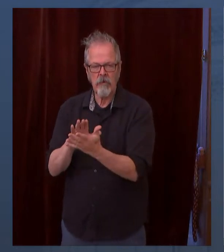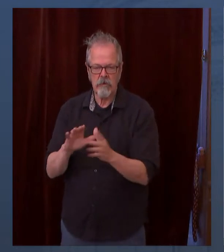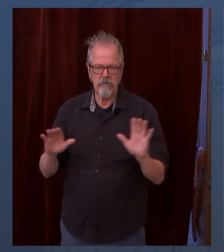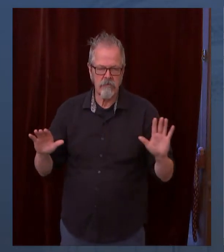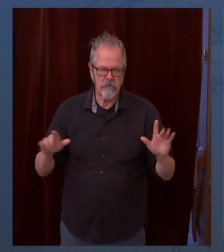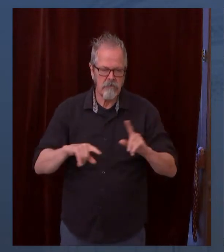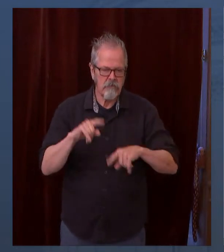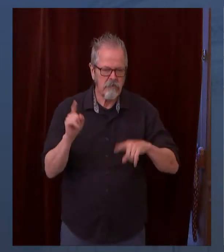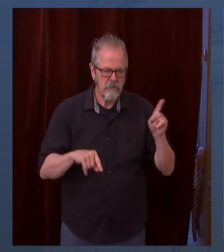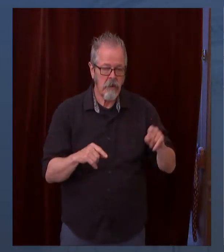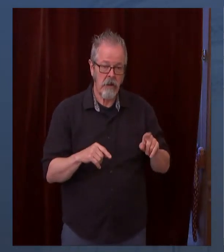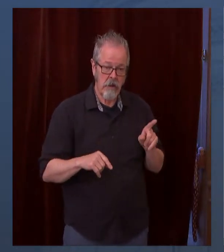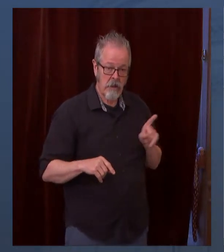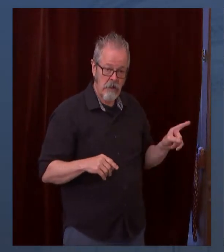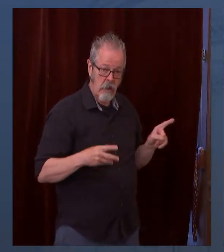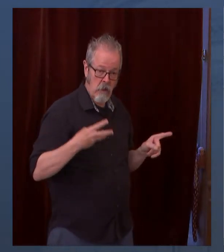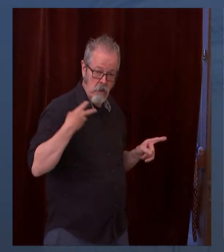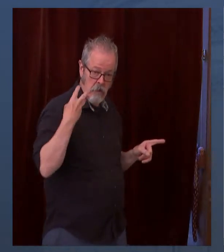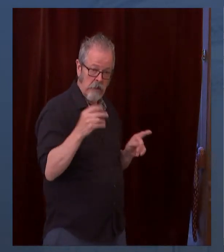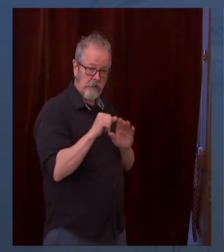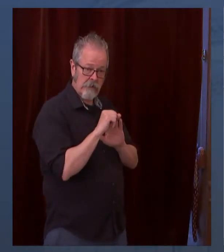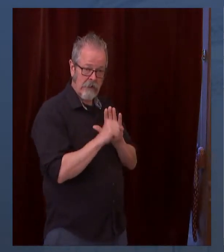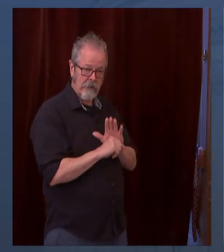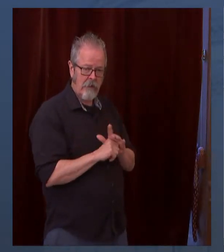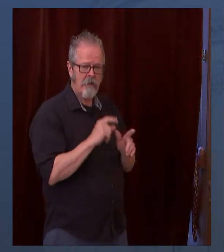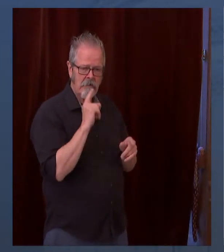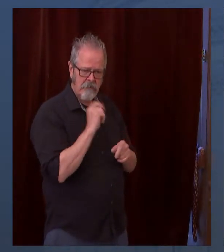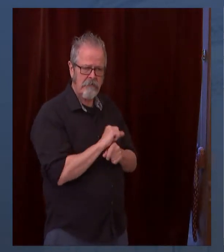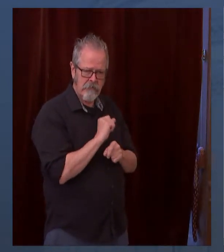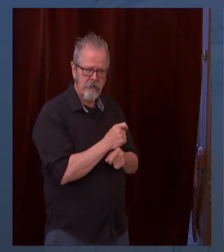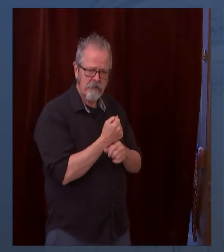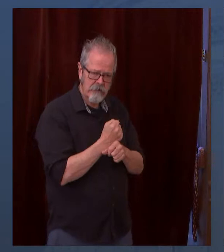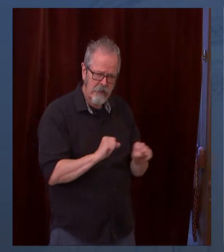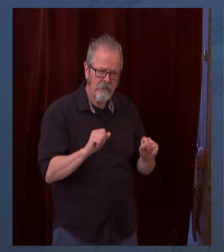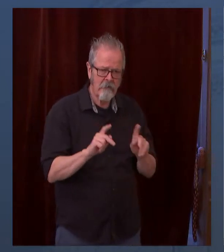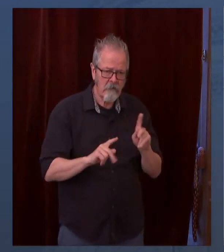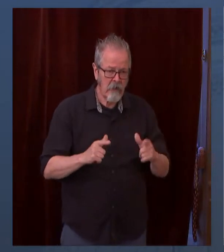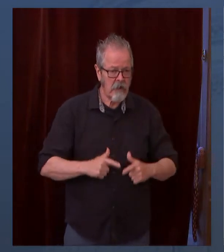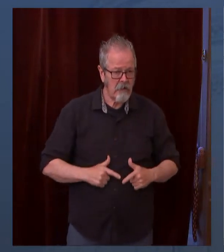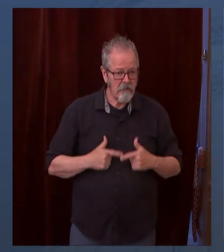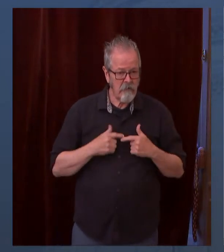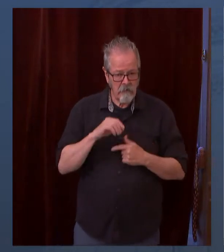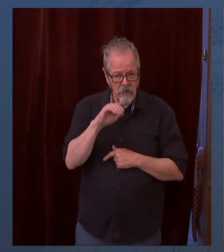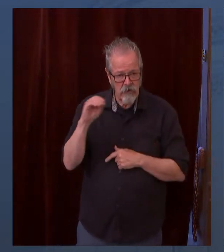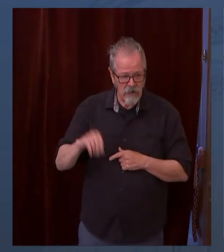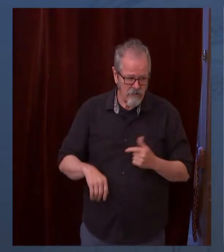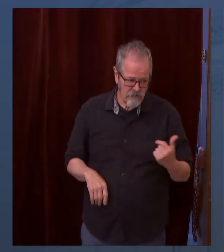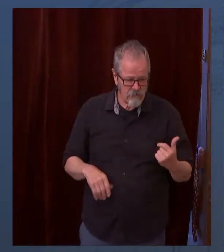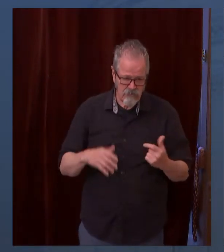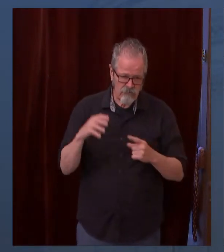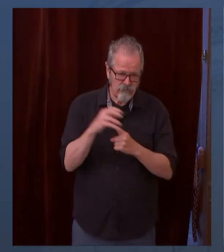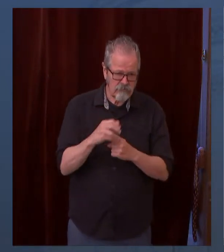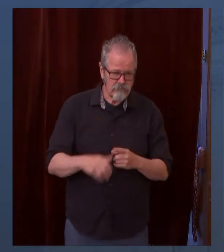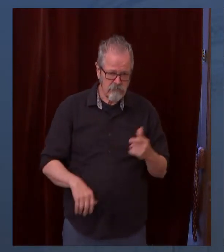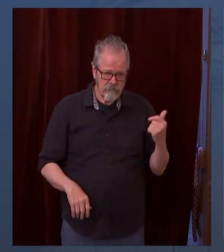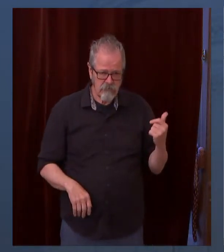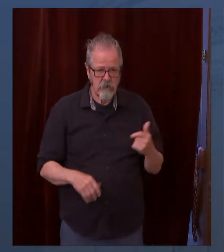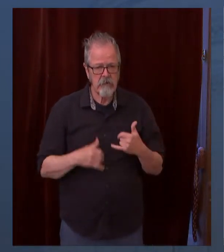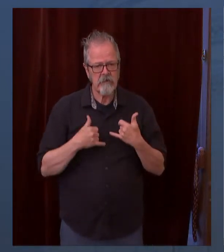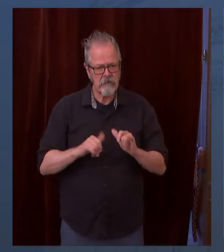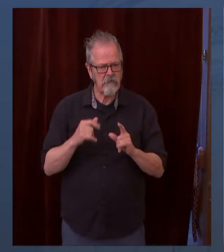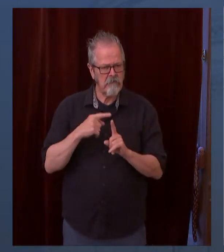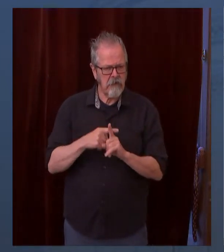lives, and so perhaps the victim of our success is one way of putting it, but the other is to focus on we have done the right thing by saving